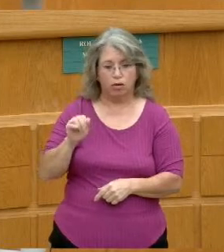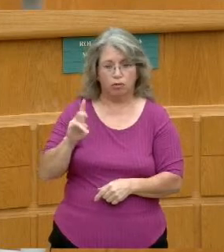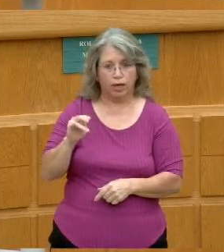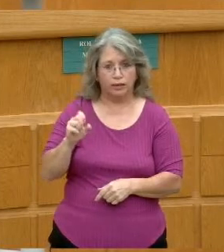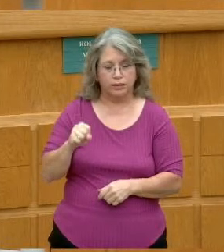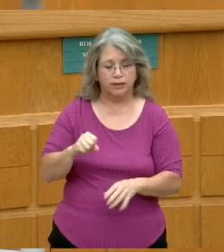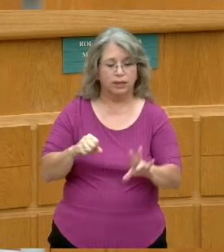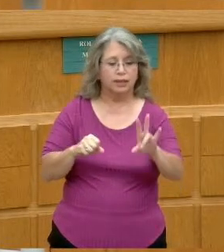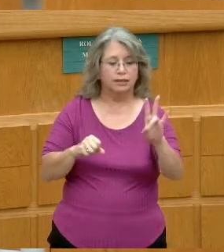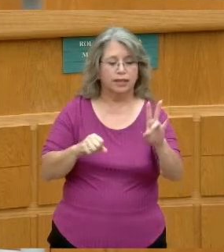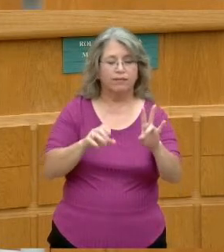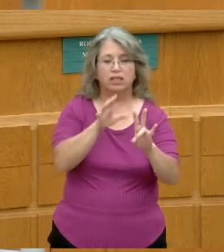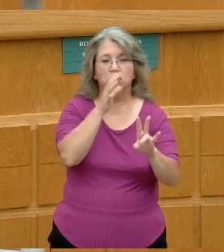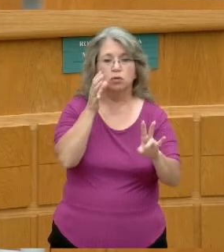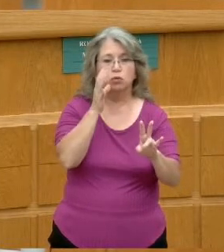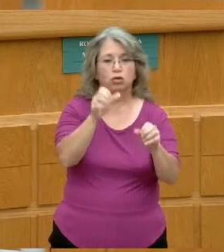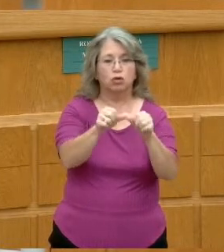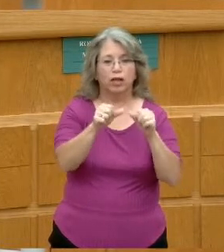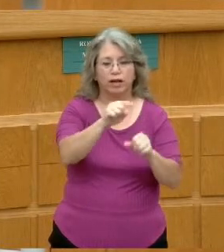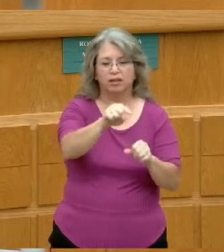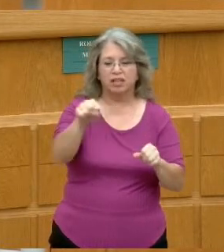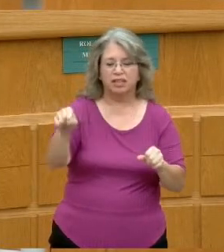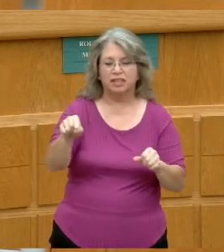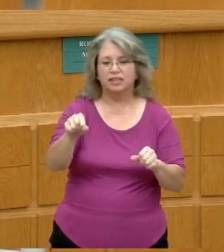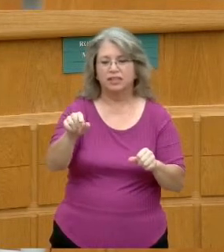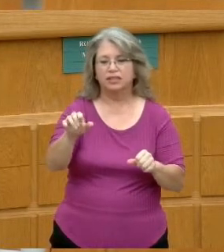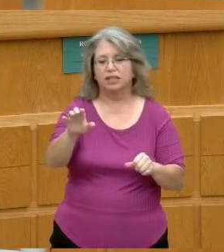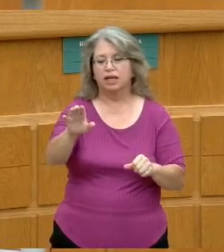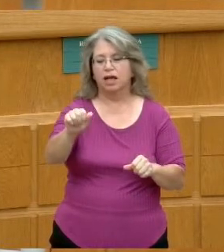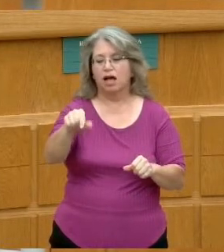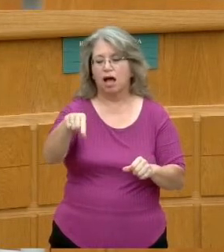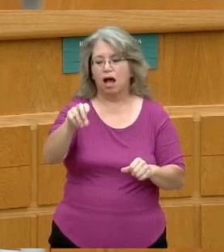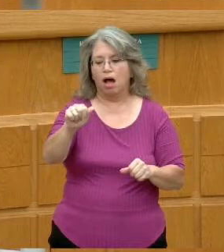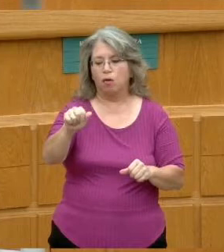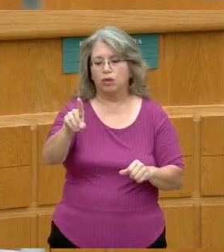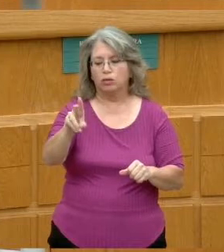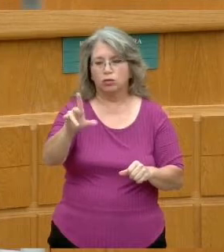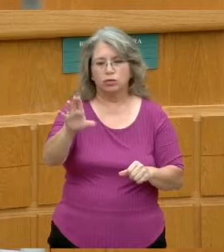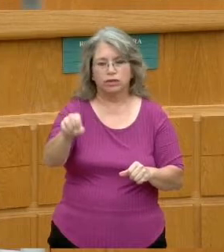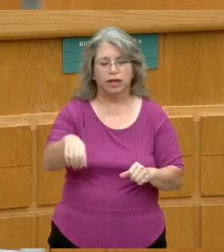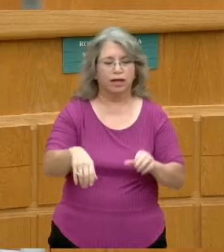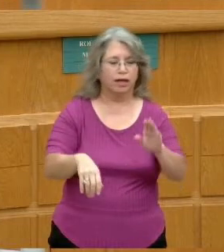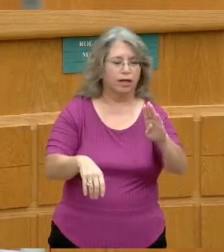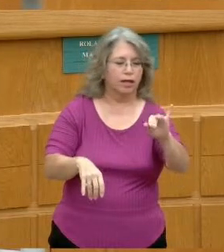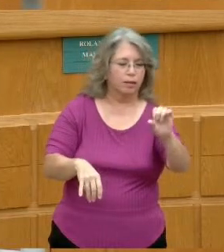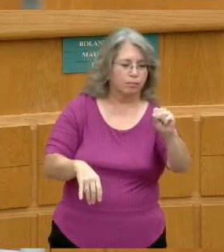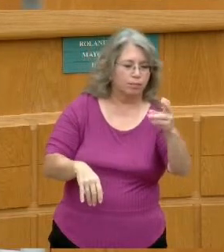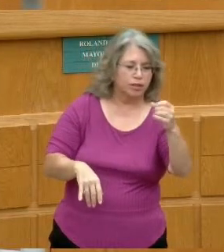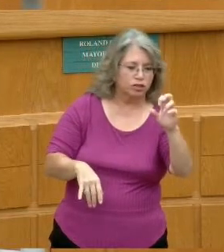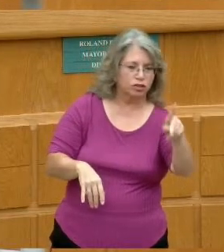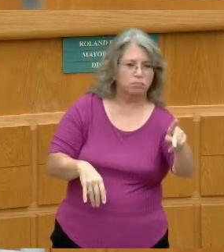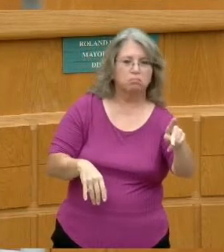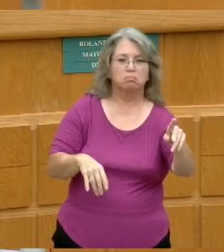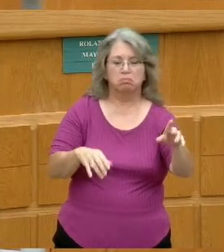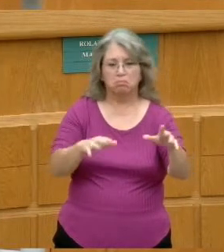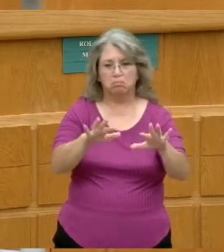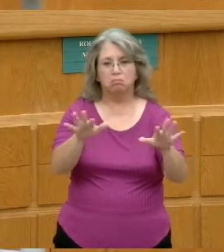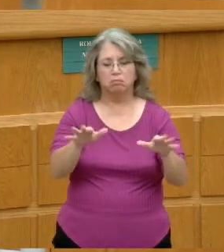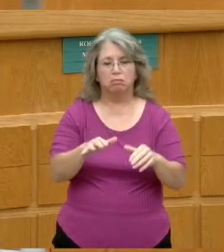County, 1 from Agua Dulce, and then 1 from Bishop. And that totals at 128 since the beginning.